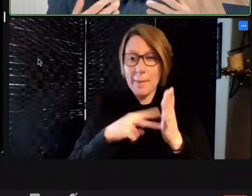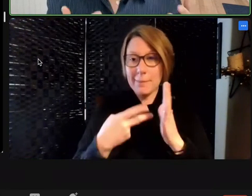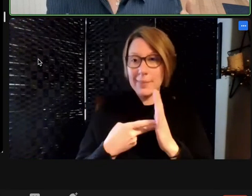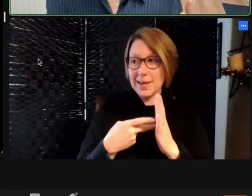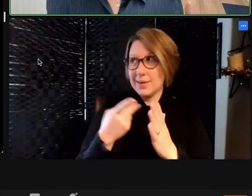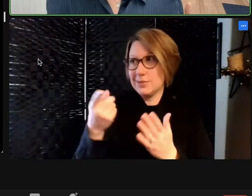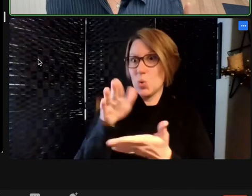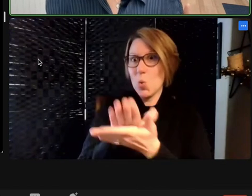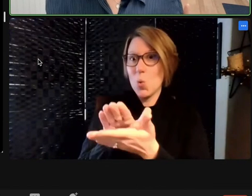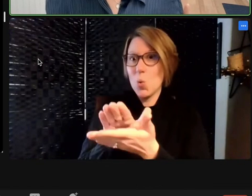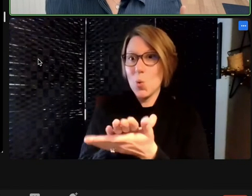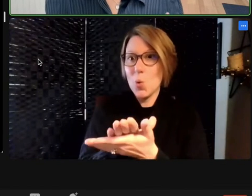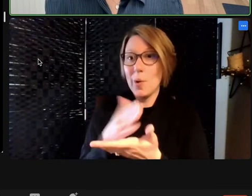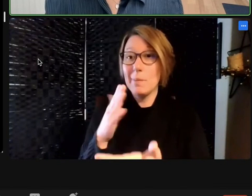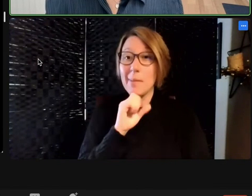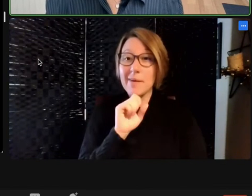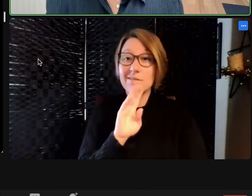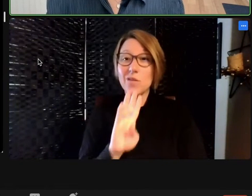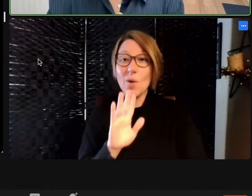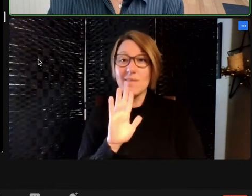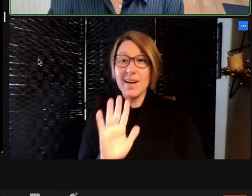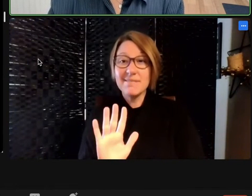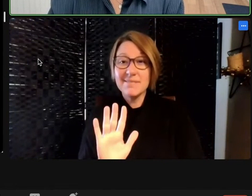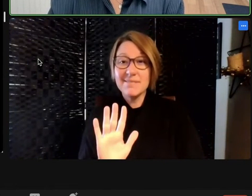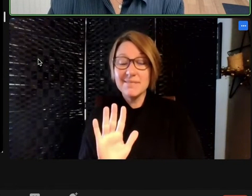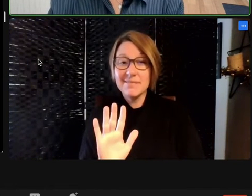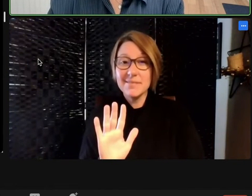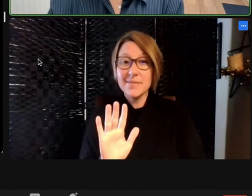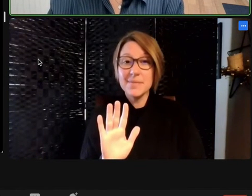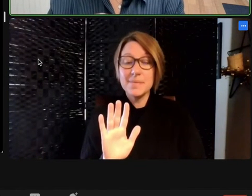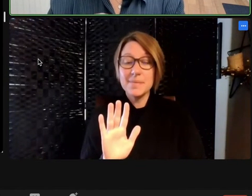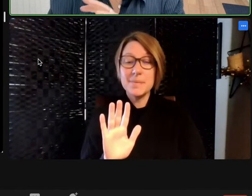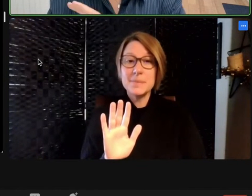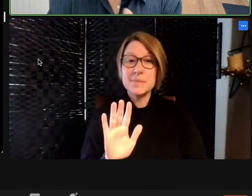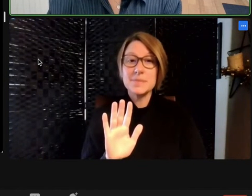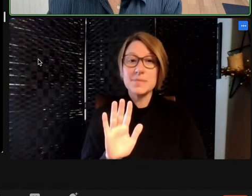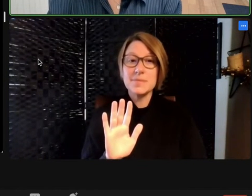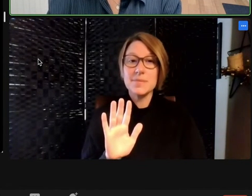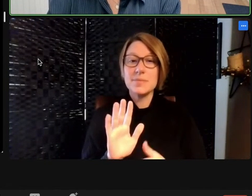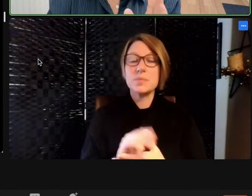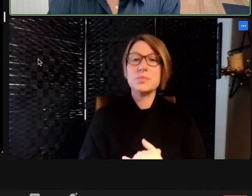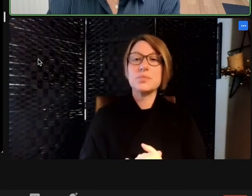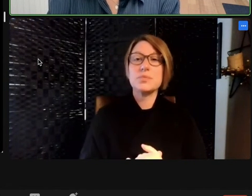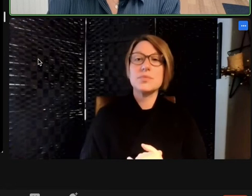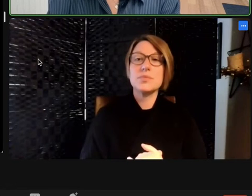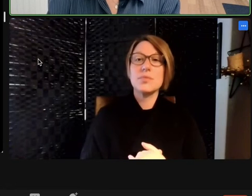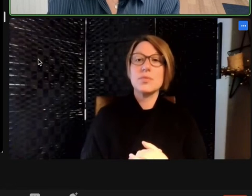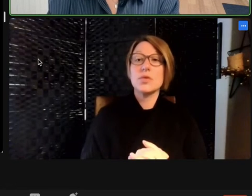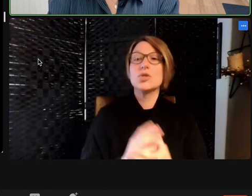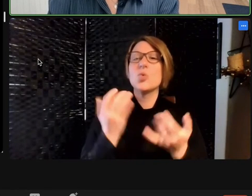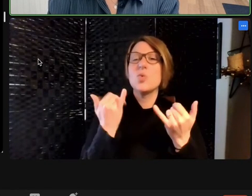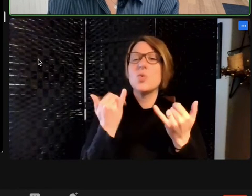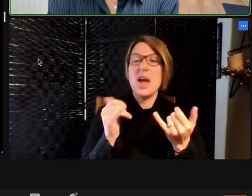might not show up till they're 4 or 5. So in that case, they so now it's early childhood, so early